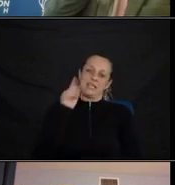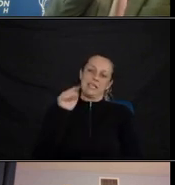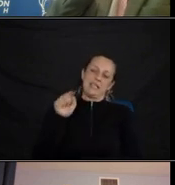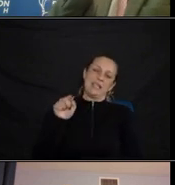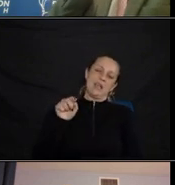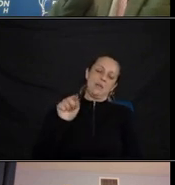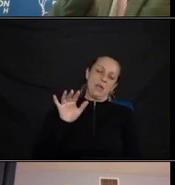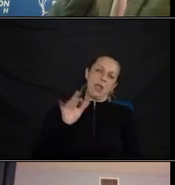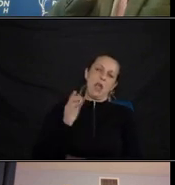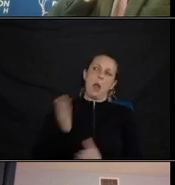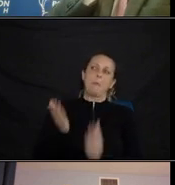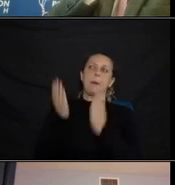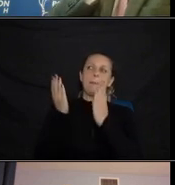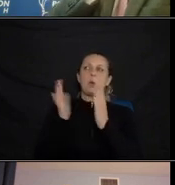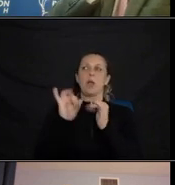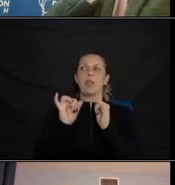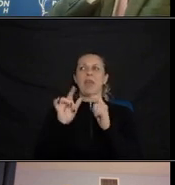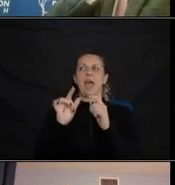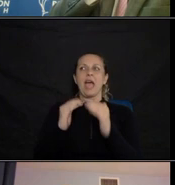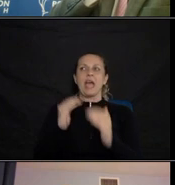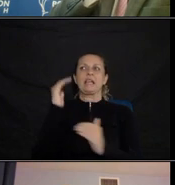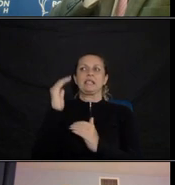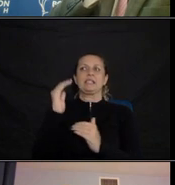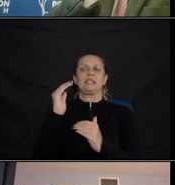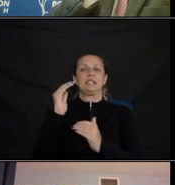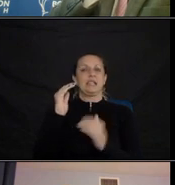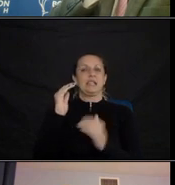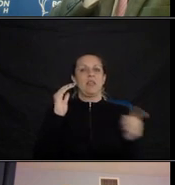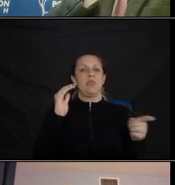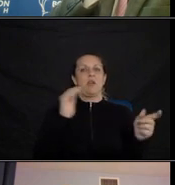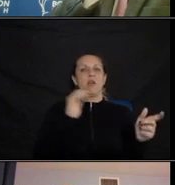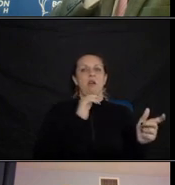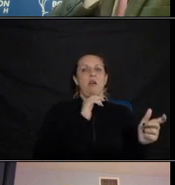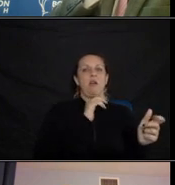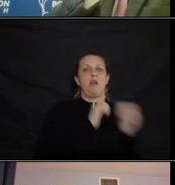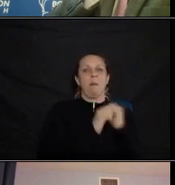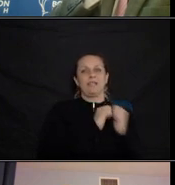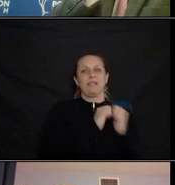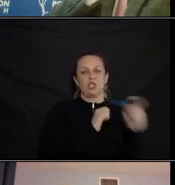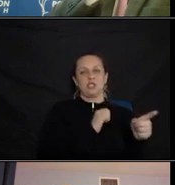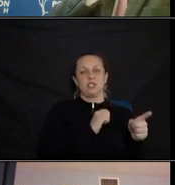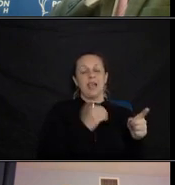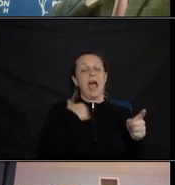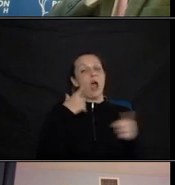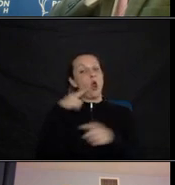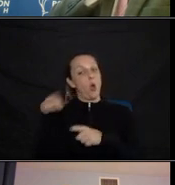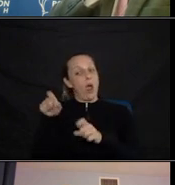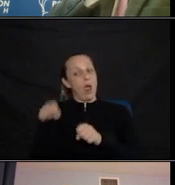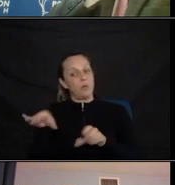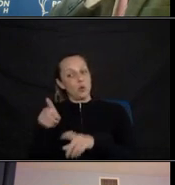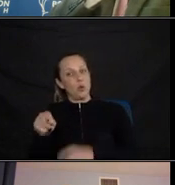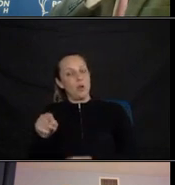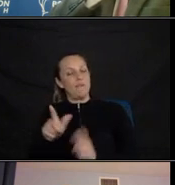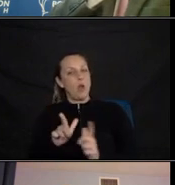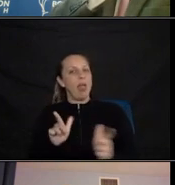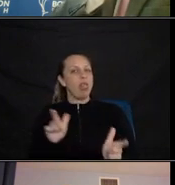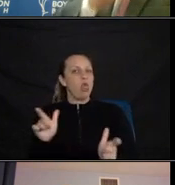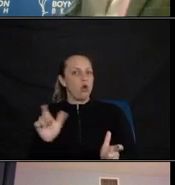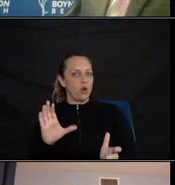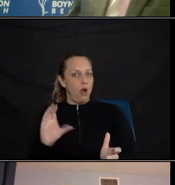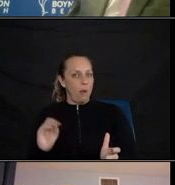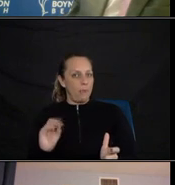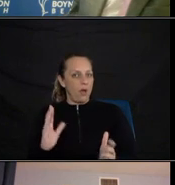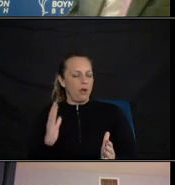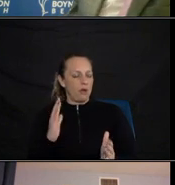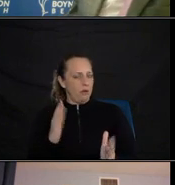a proposal that exceeded their competition. I know they're able to do it. They're a very large company, well